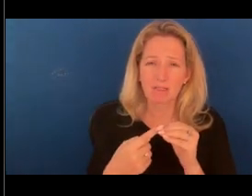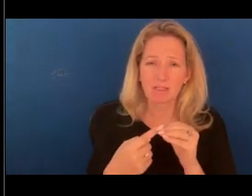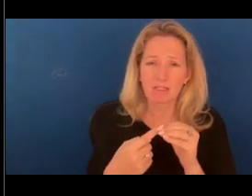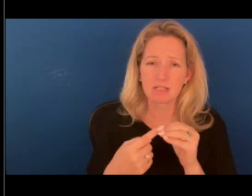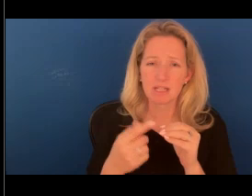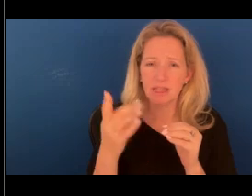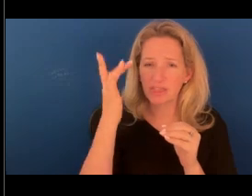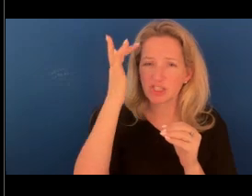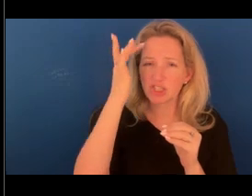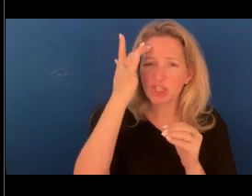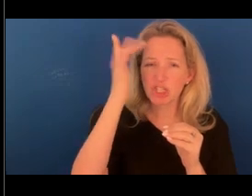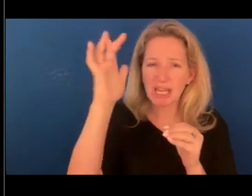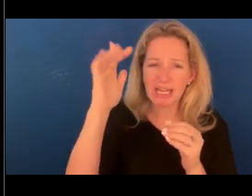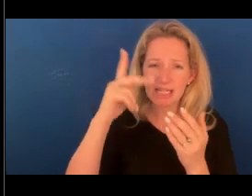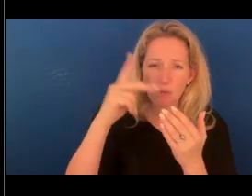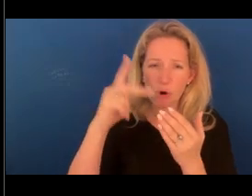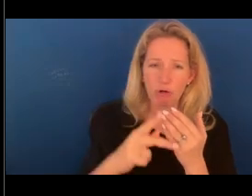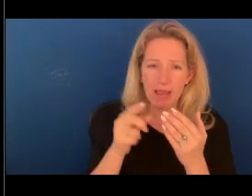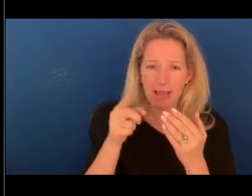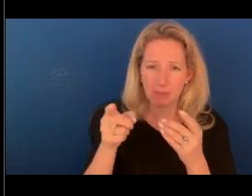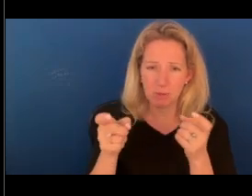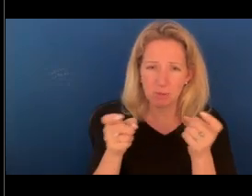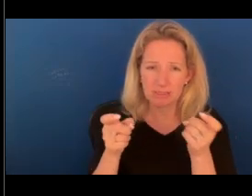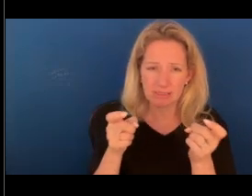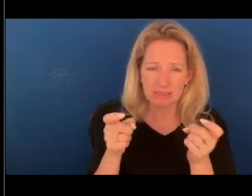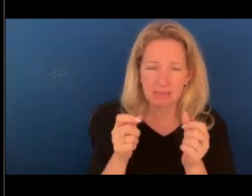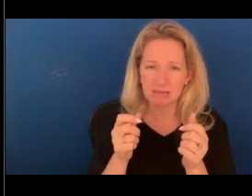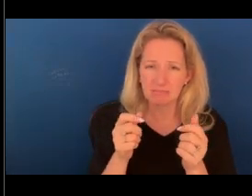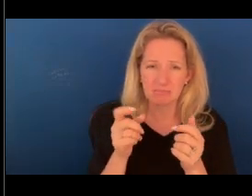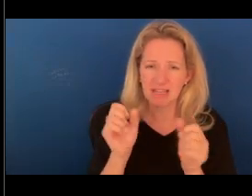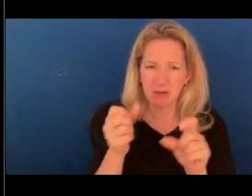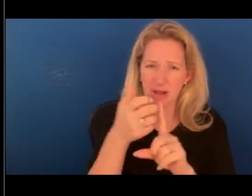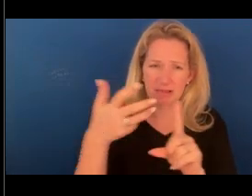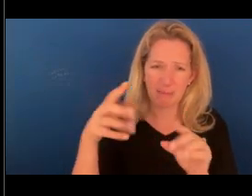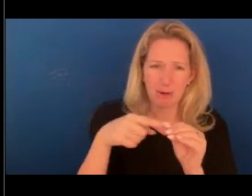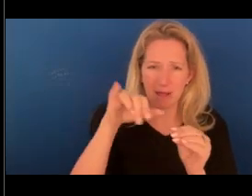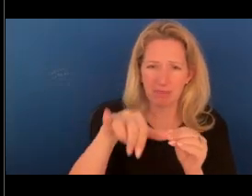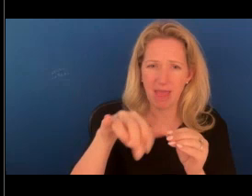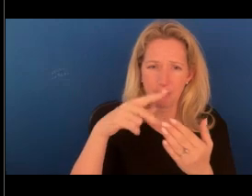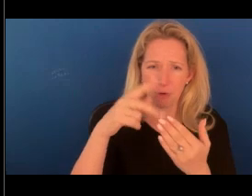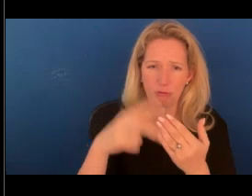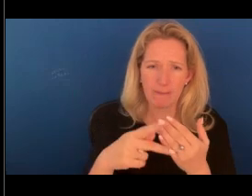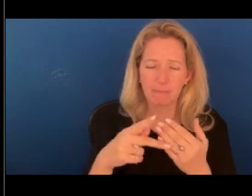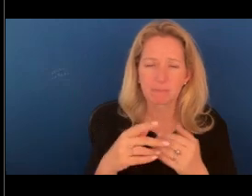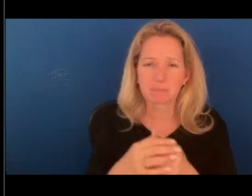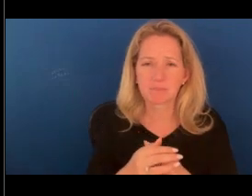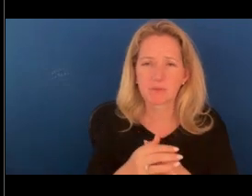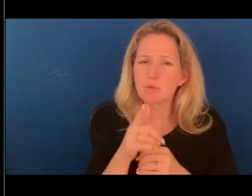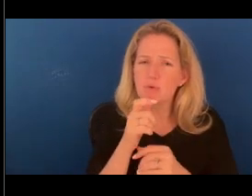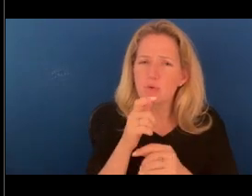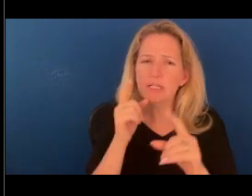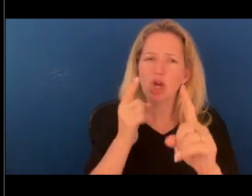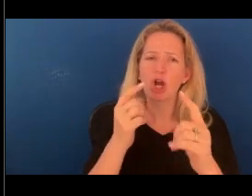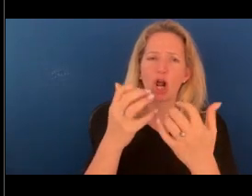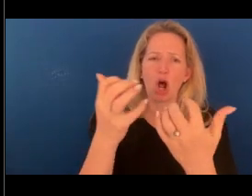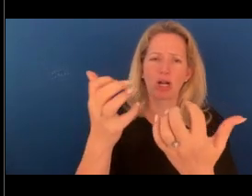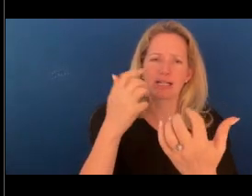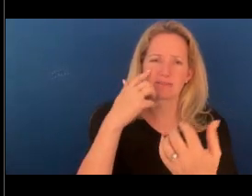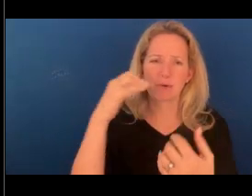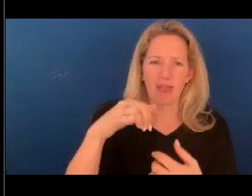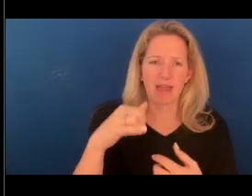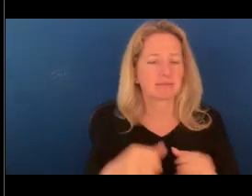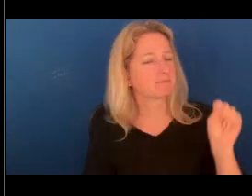Genius program that you didn't have time to elaborate? And who are the target audience for that? Yes, thank you.